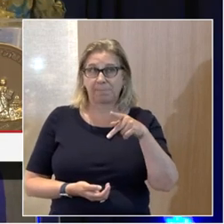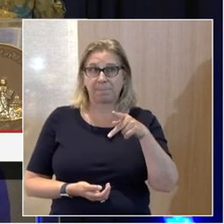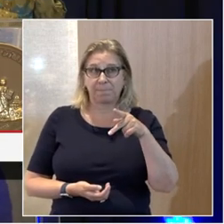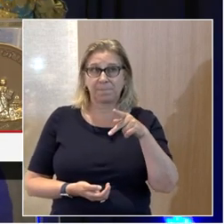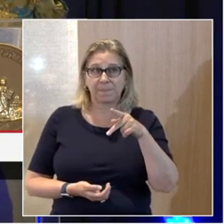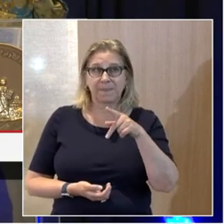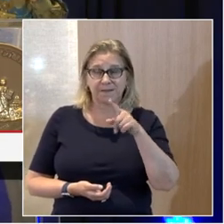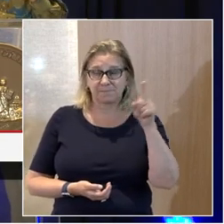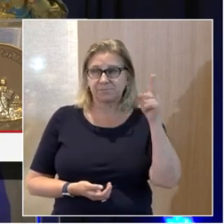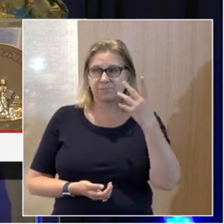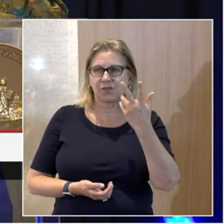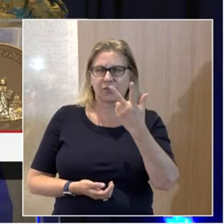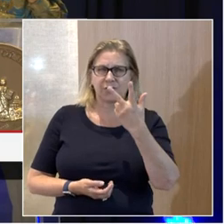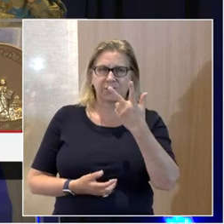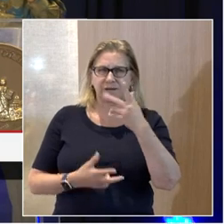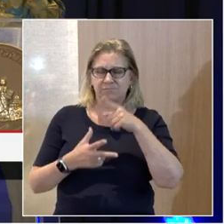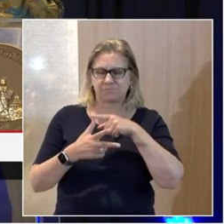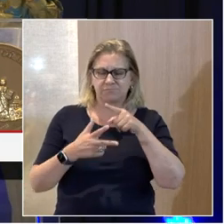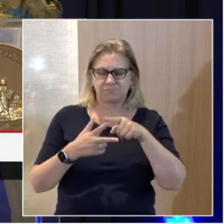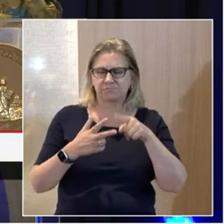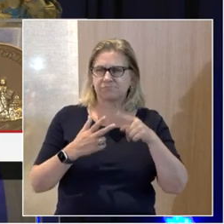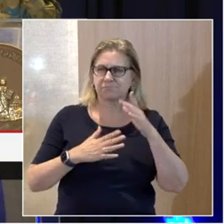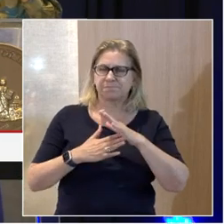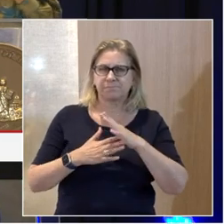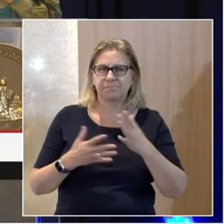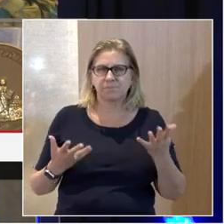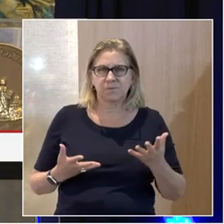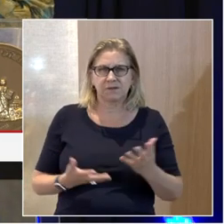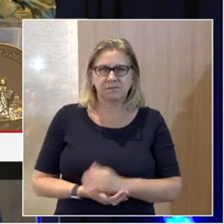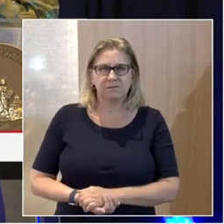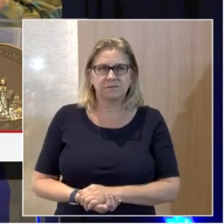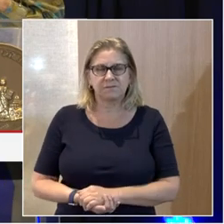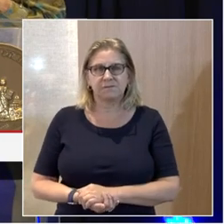three top areas for focused development attention?